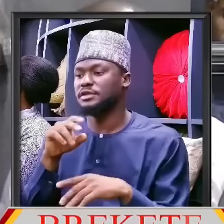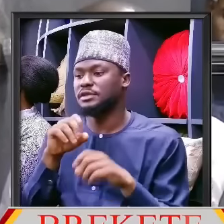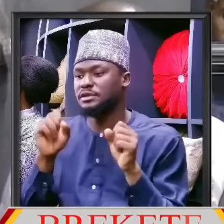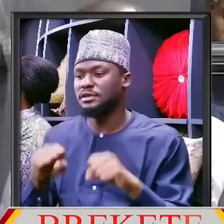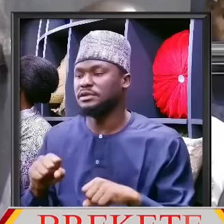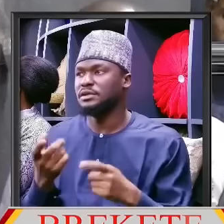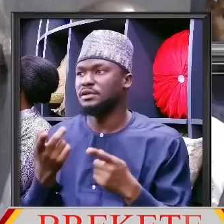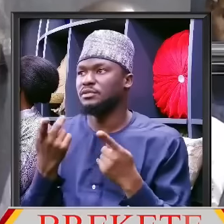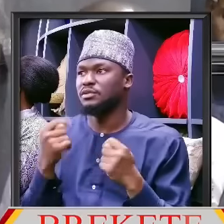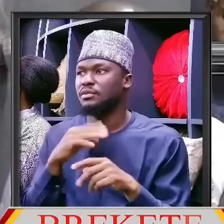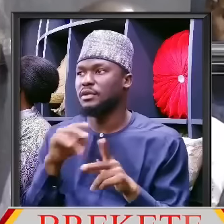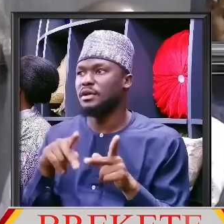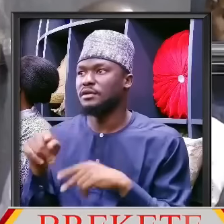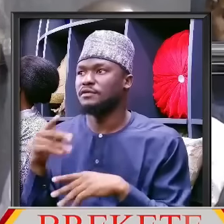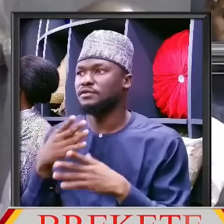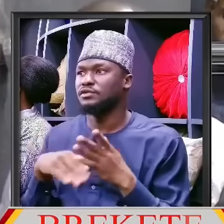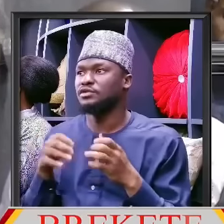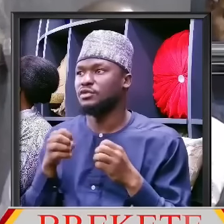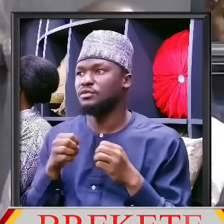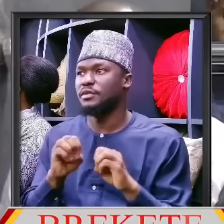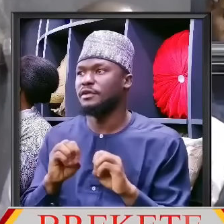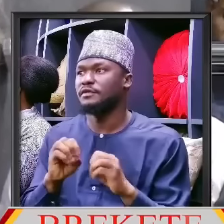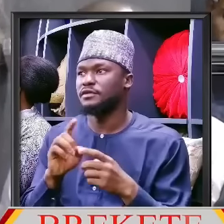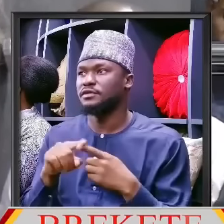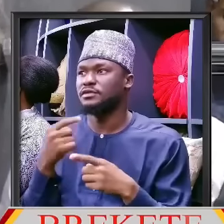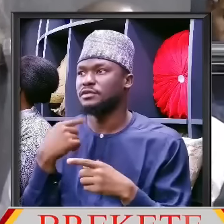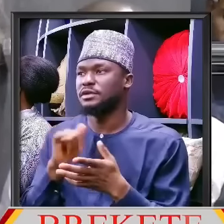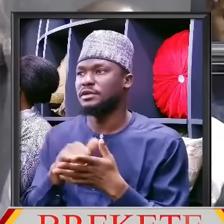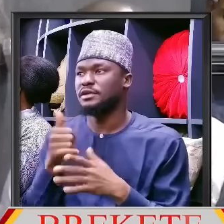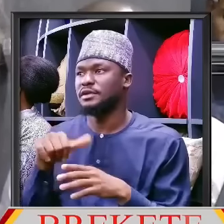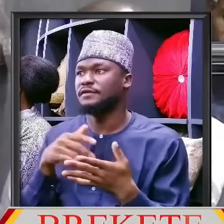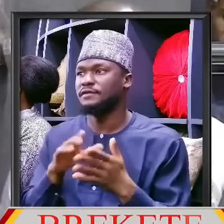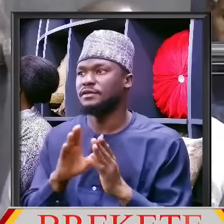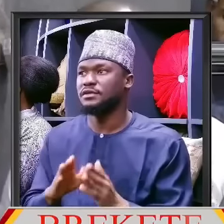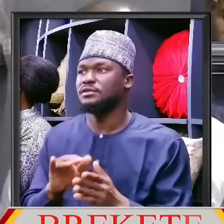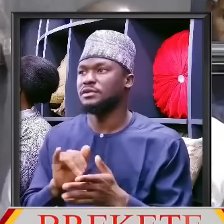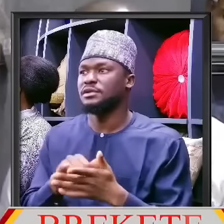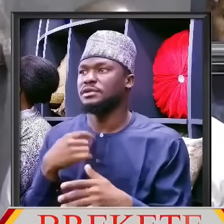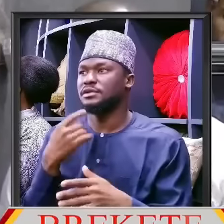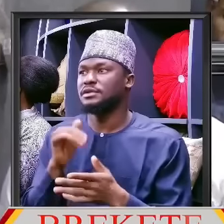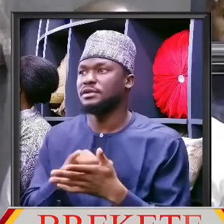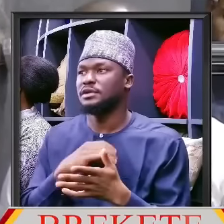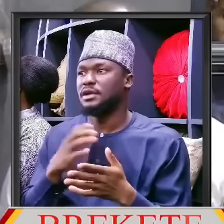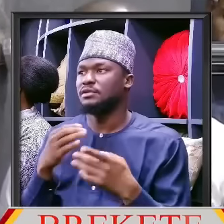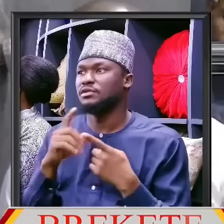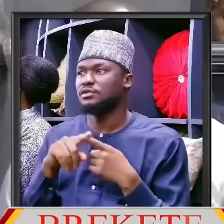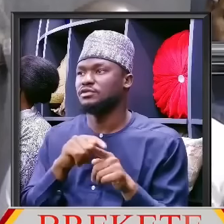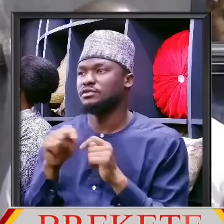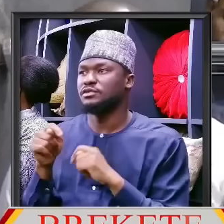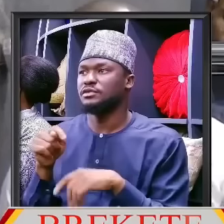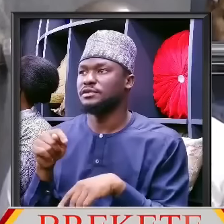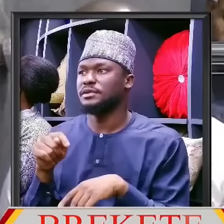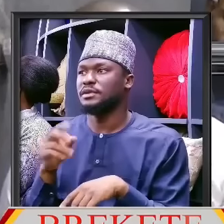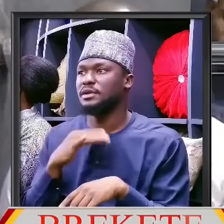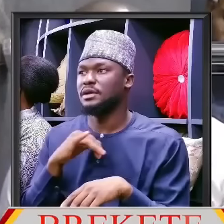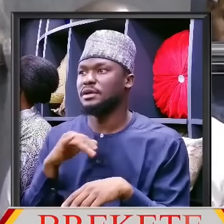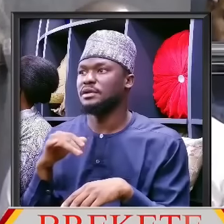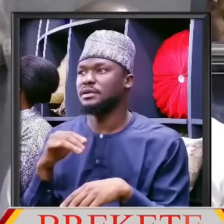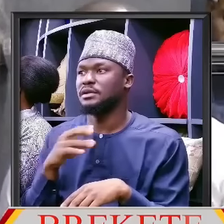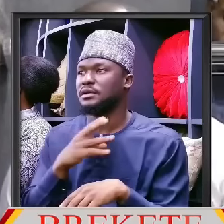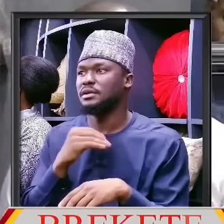I go put effort, double more effort to say every student that say I want transfer and